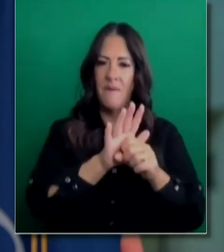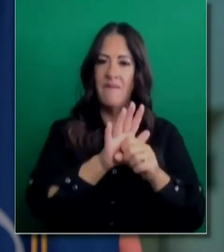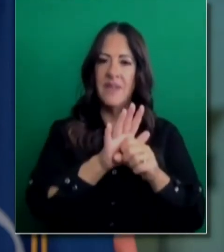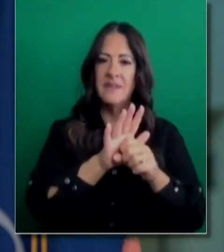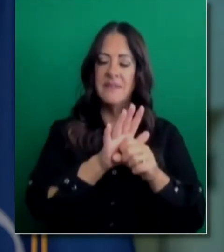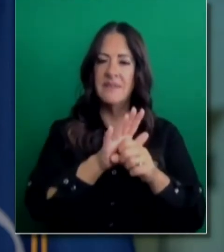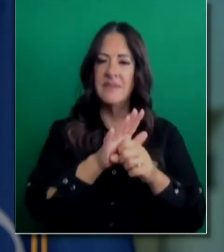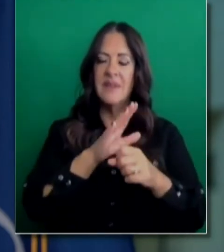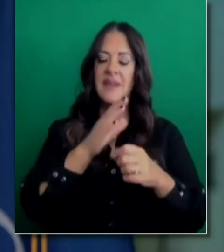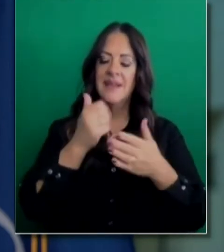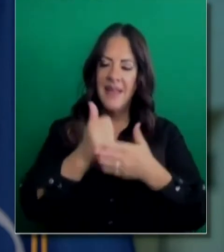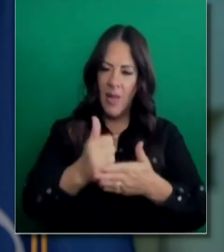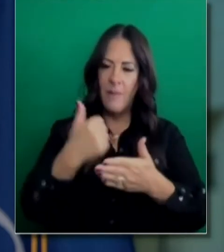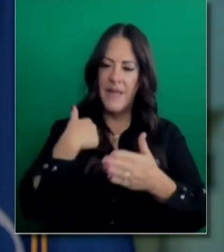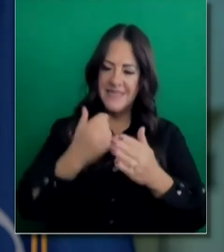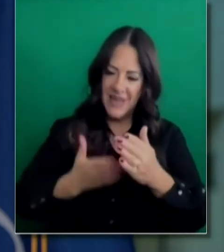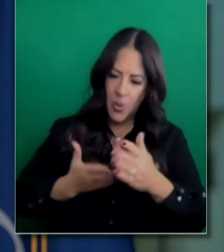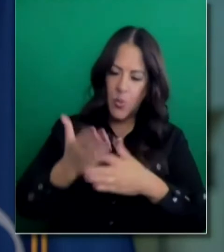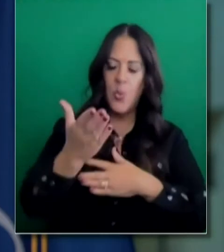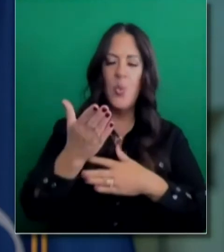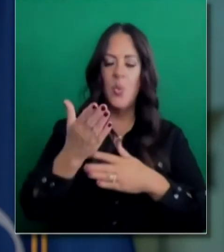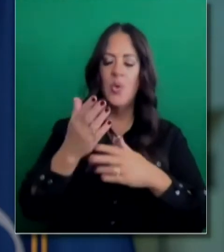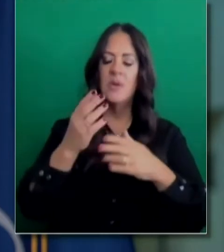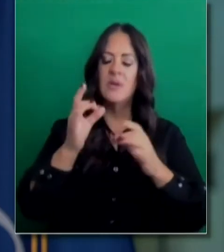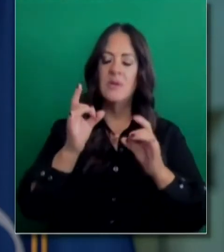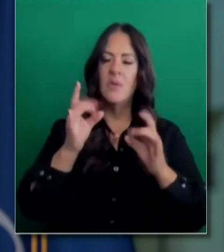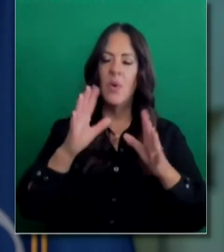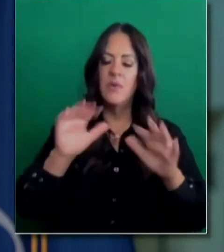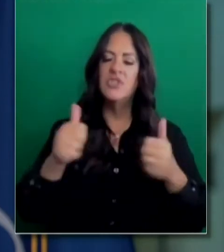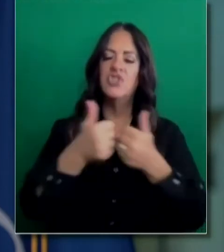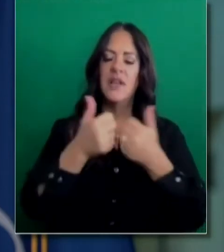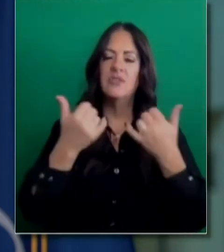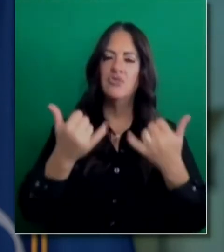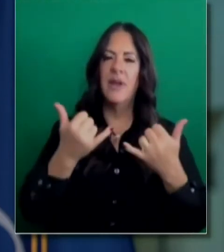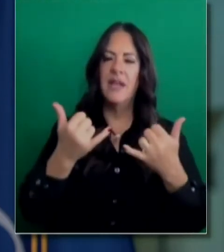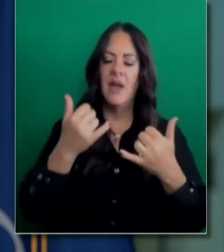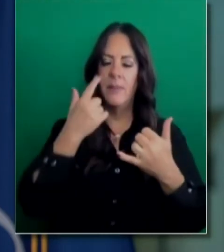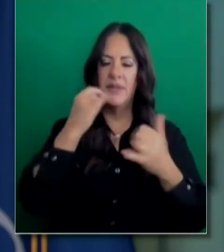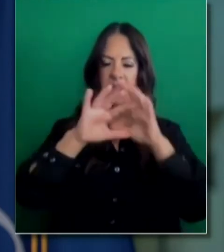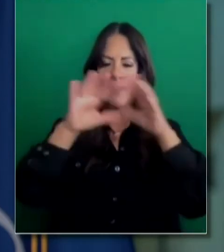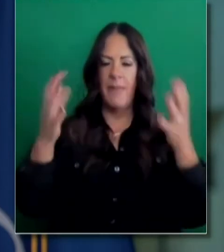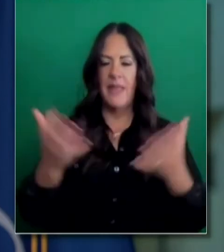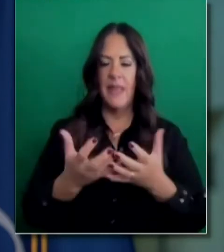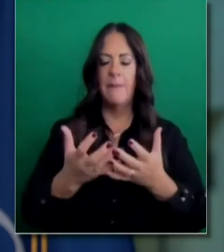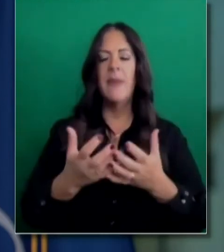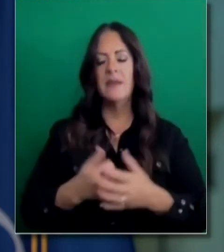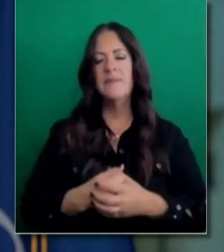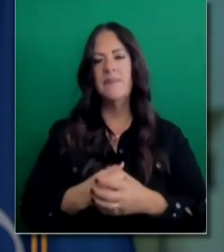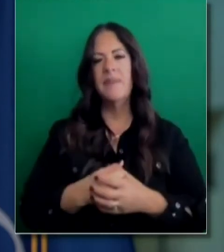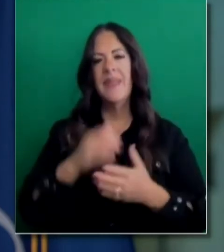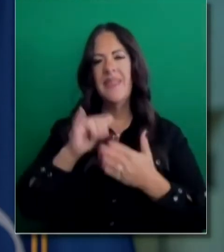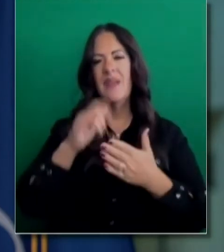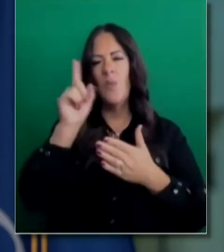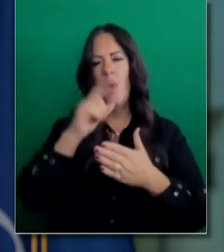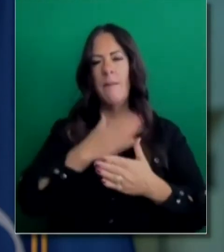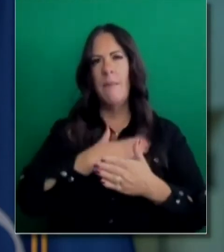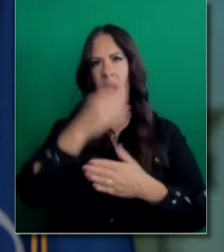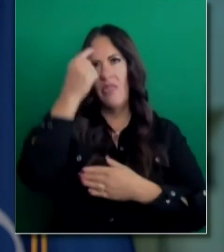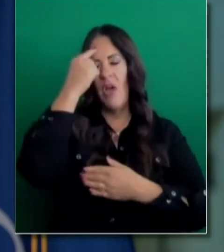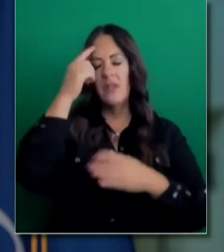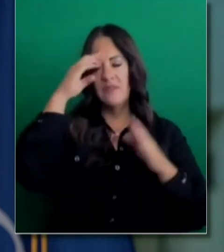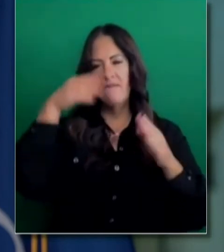this very challenging wave in this pandemic. And so that's where my energy flows right now.